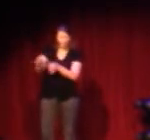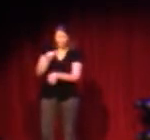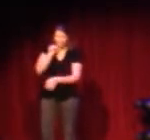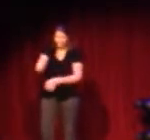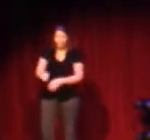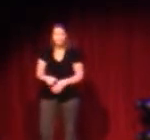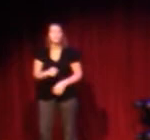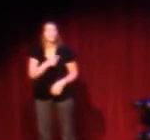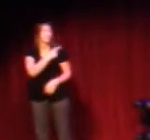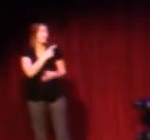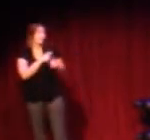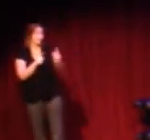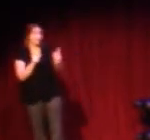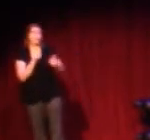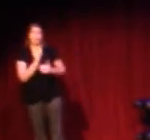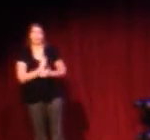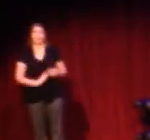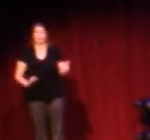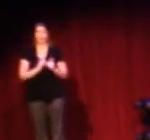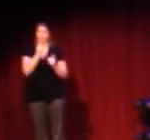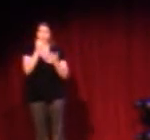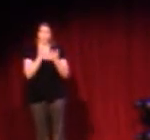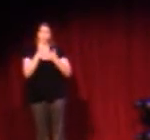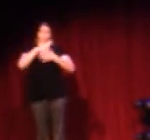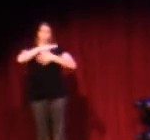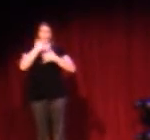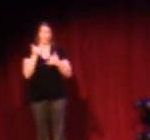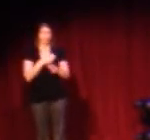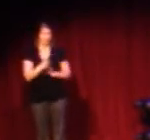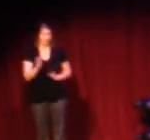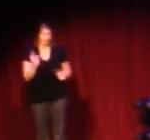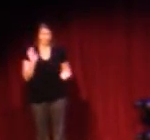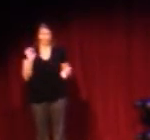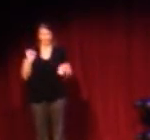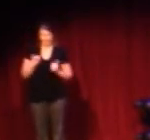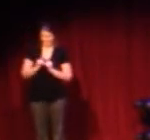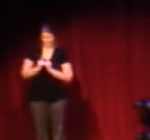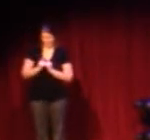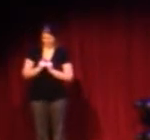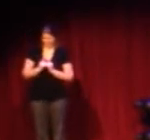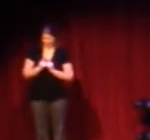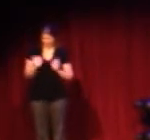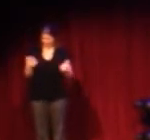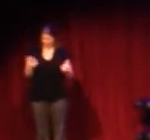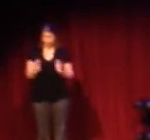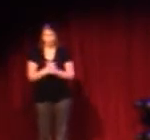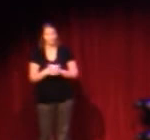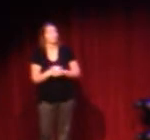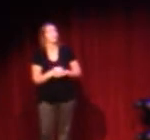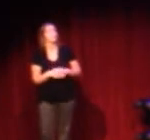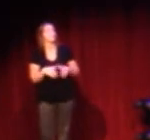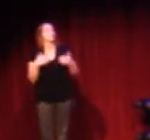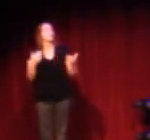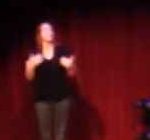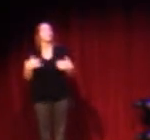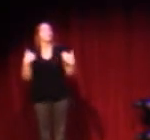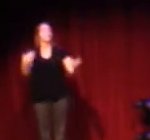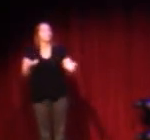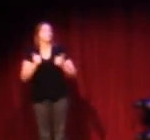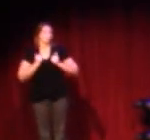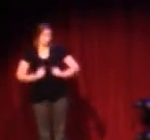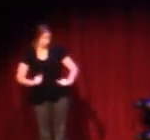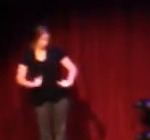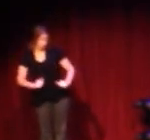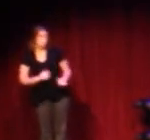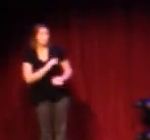made it to senior year. Somehow. Alright, so let's just give this a try one.